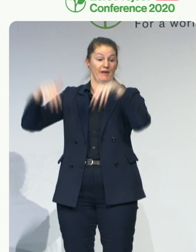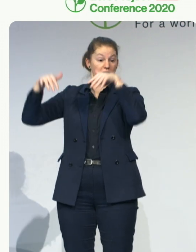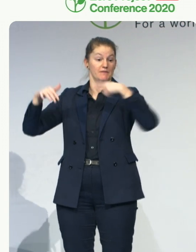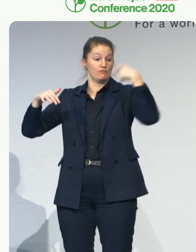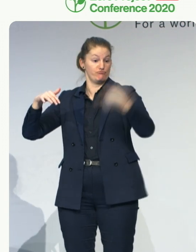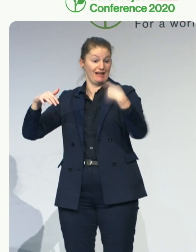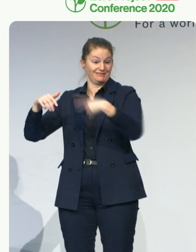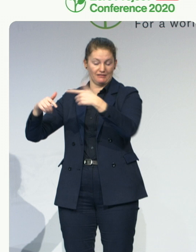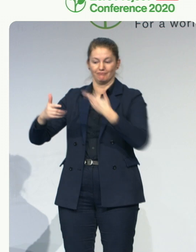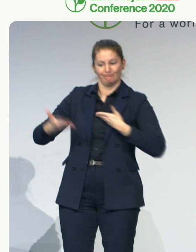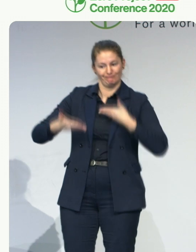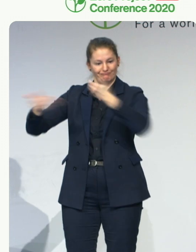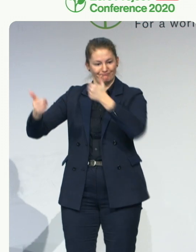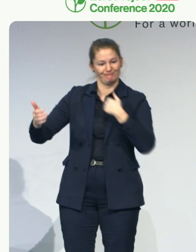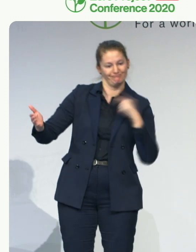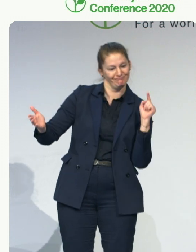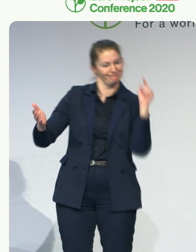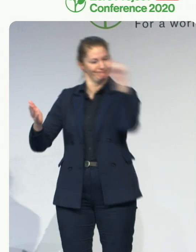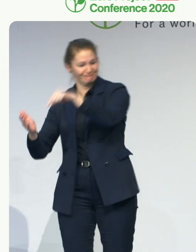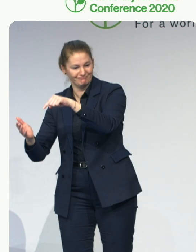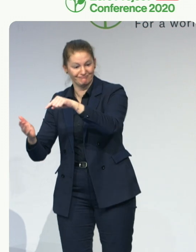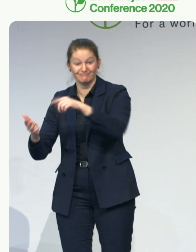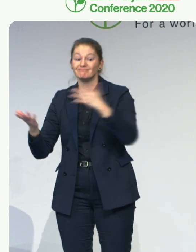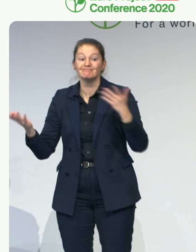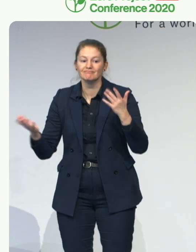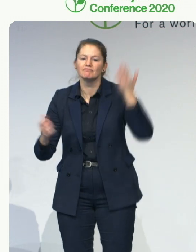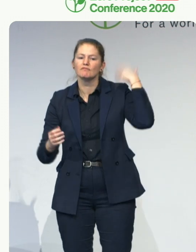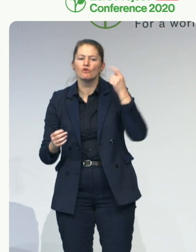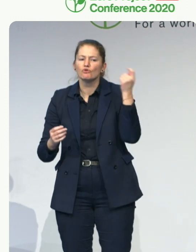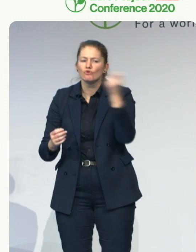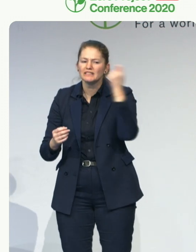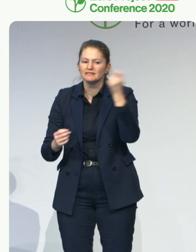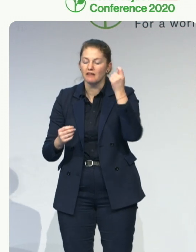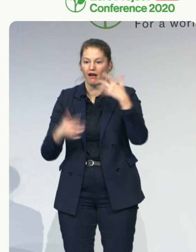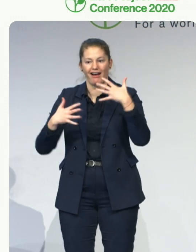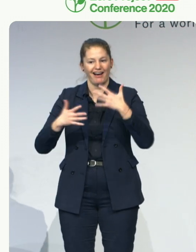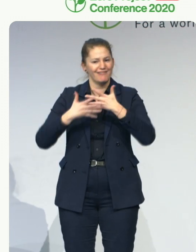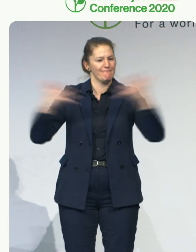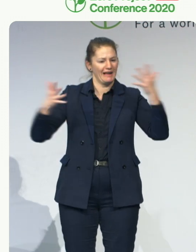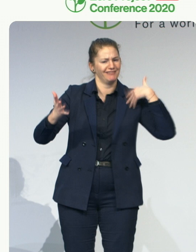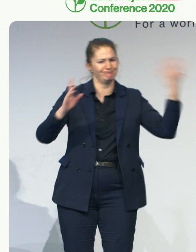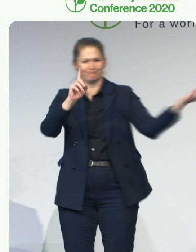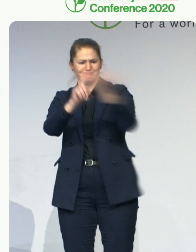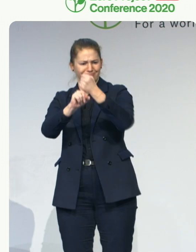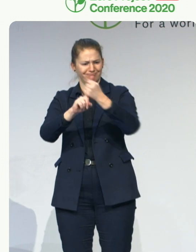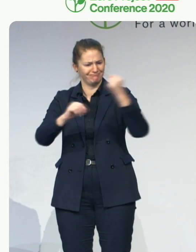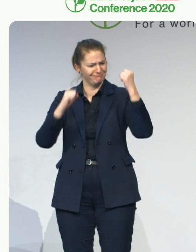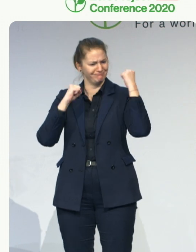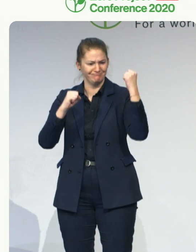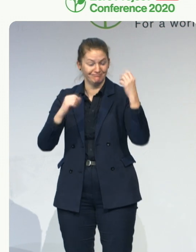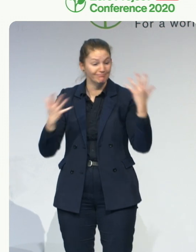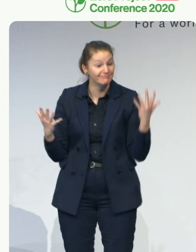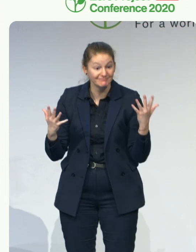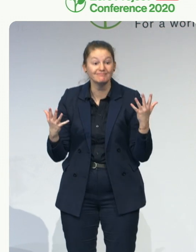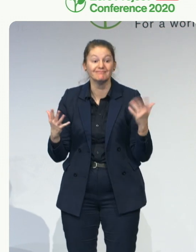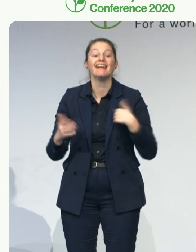big success on Tuesday, to repeat this. And our goal is to have also